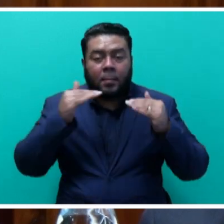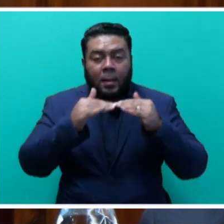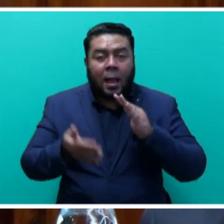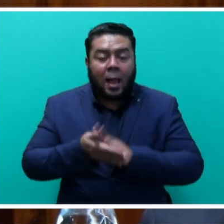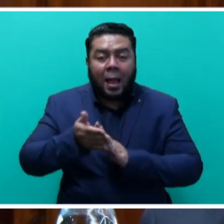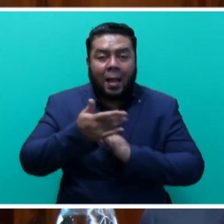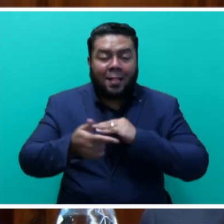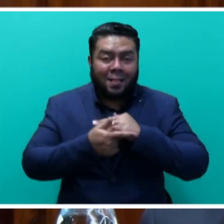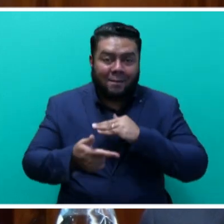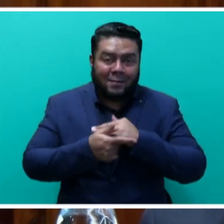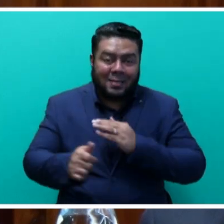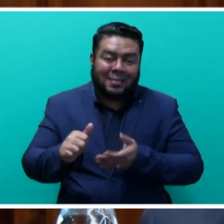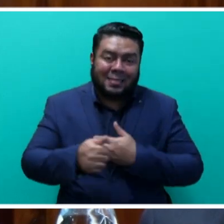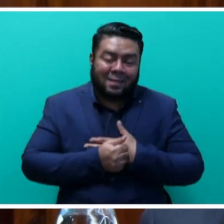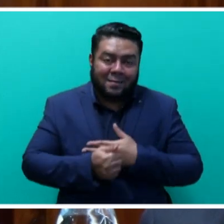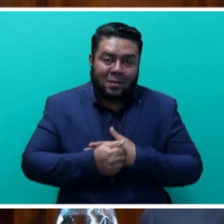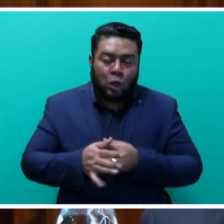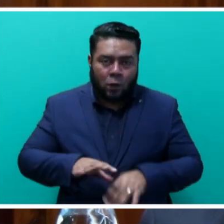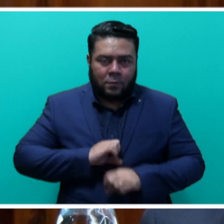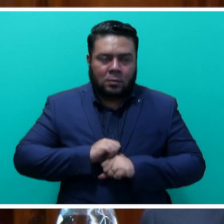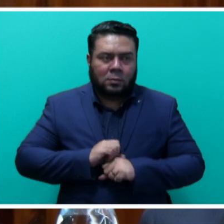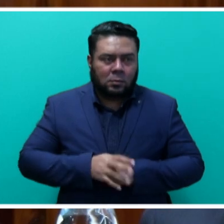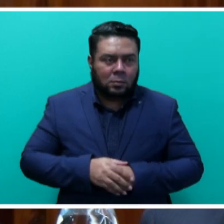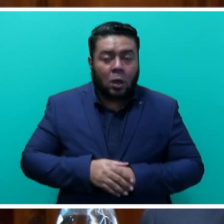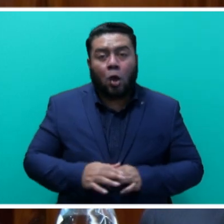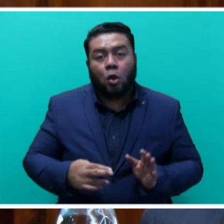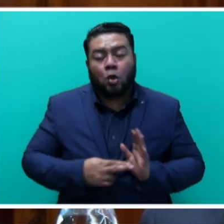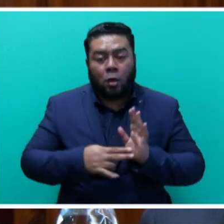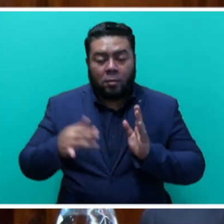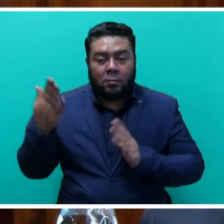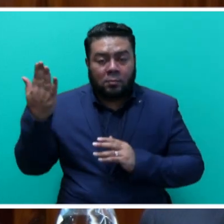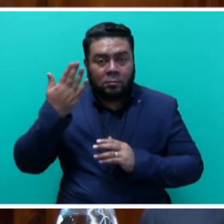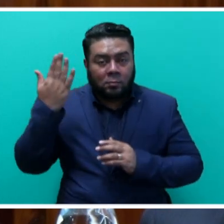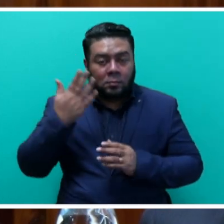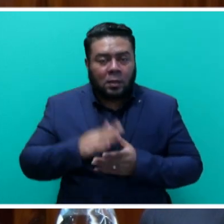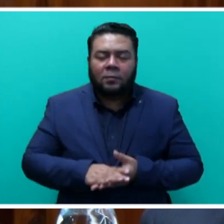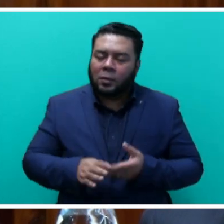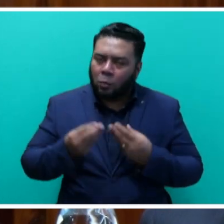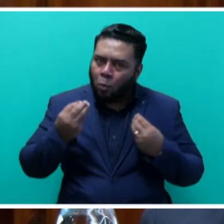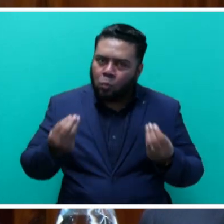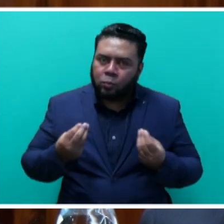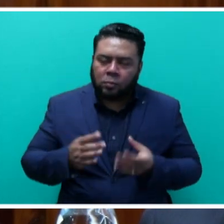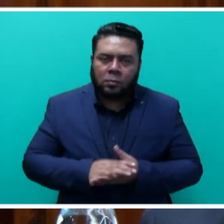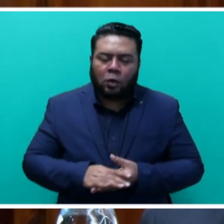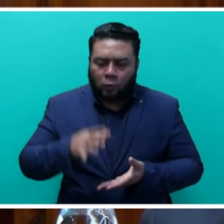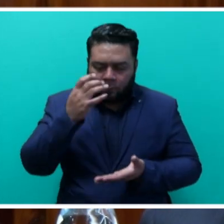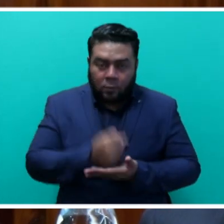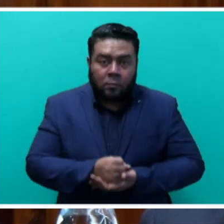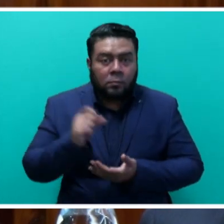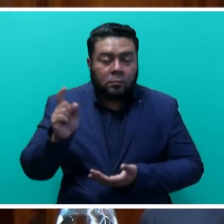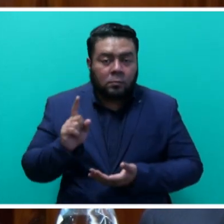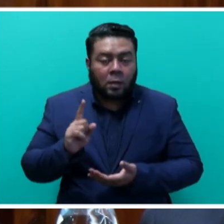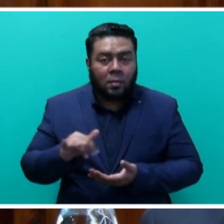safety and competence. Northern Air's aircraft has been certified as airworthy, confirming that